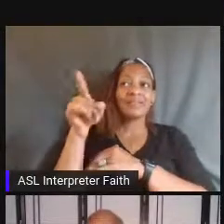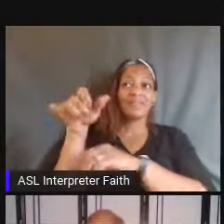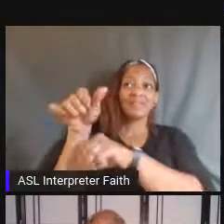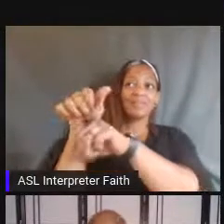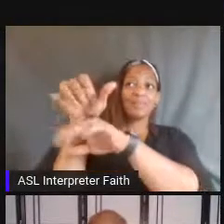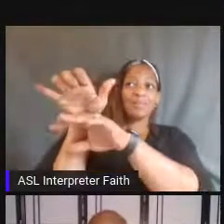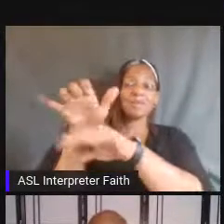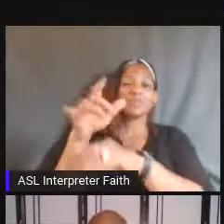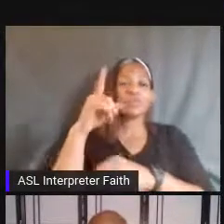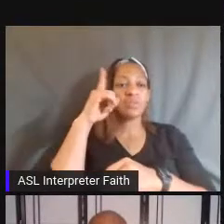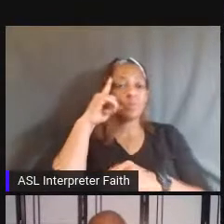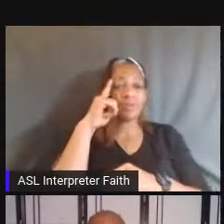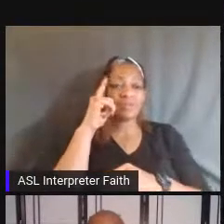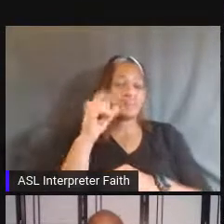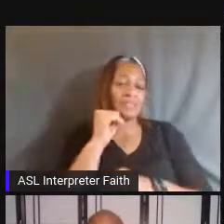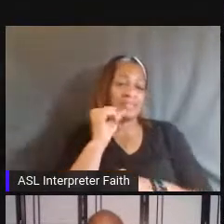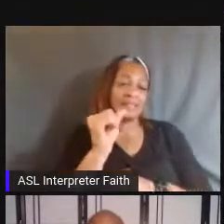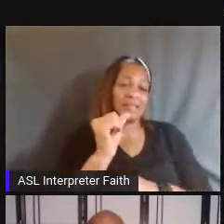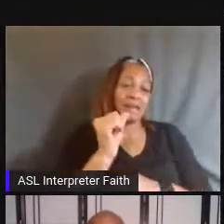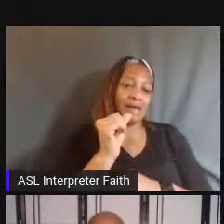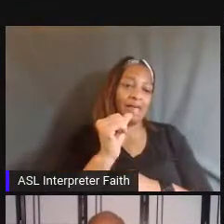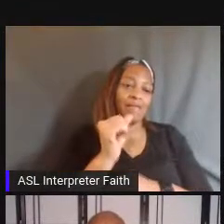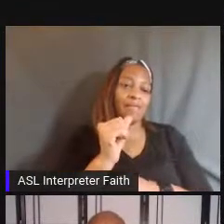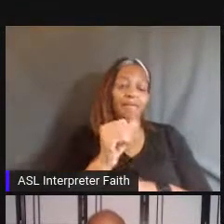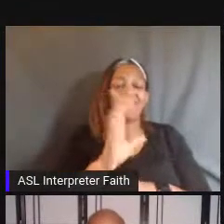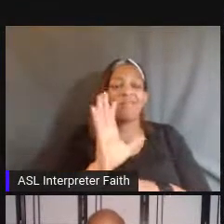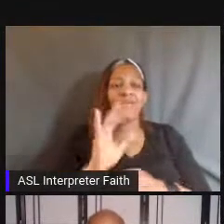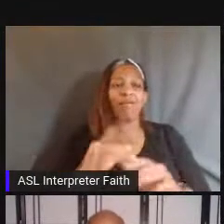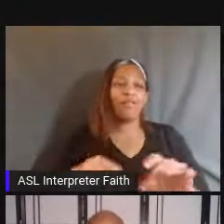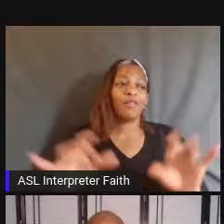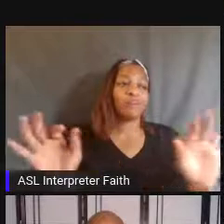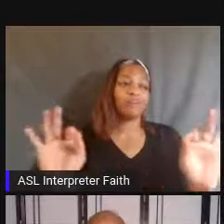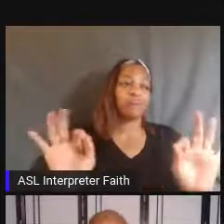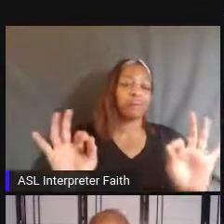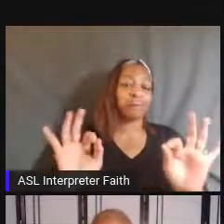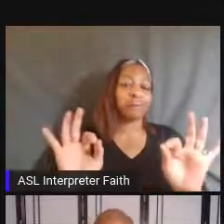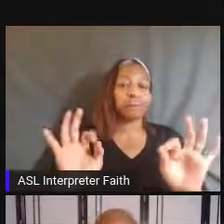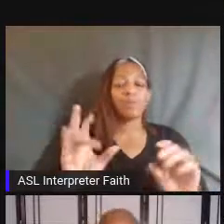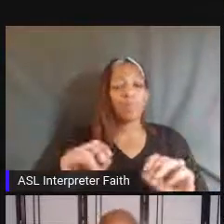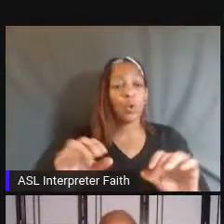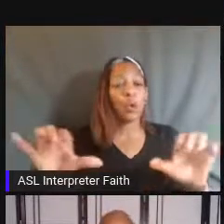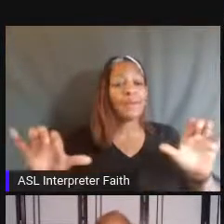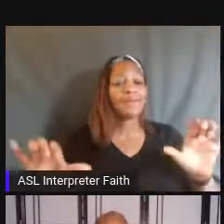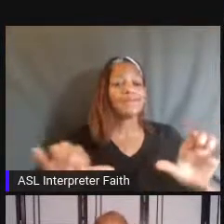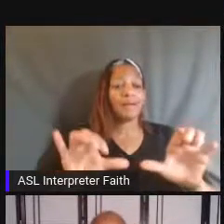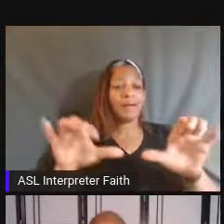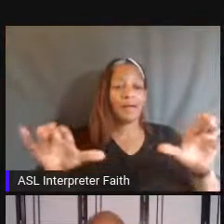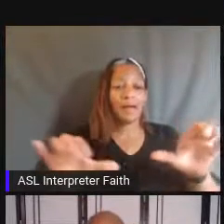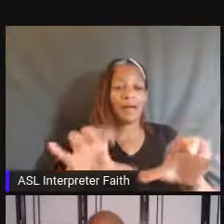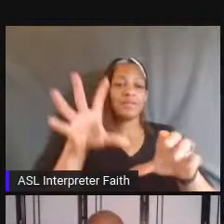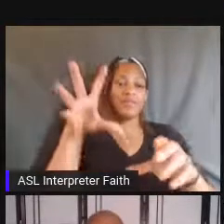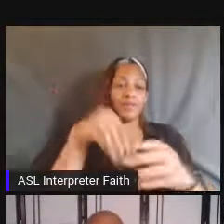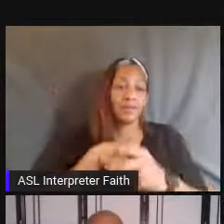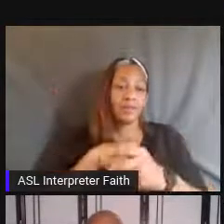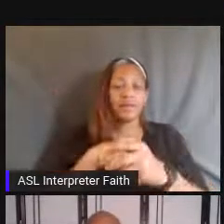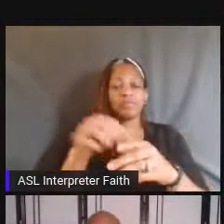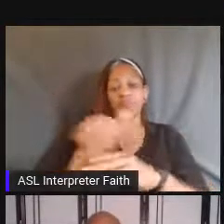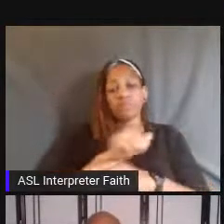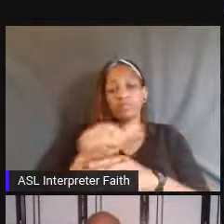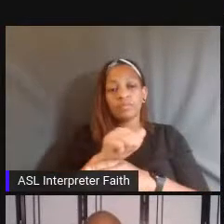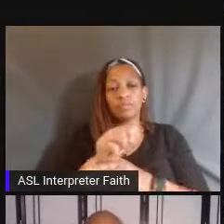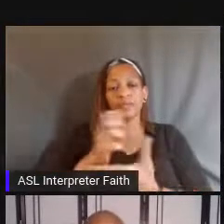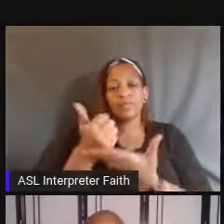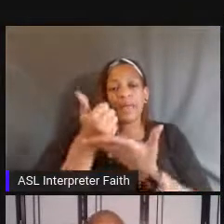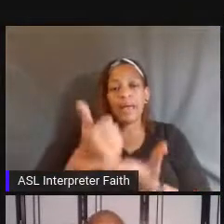a passive practice. It is an active and engaged practice that assists us